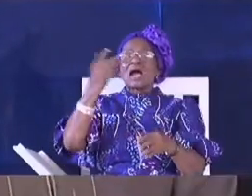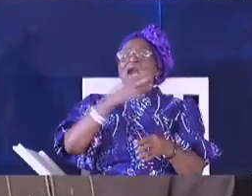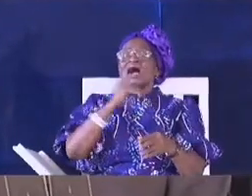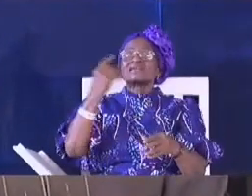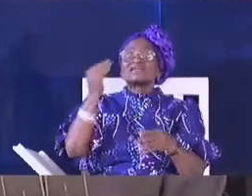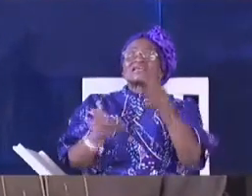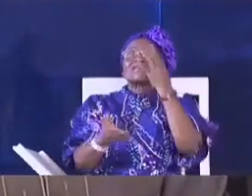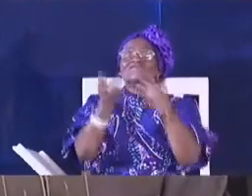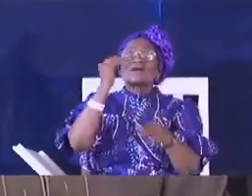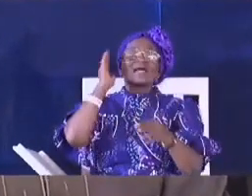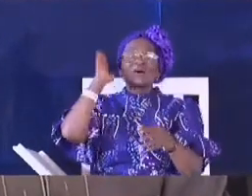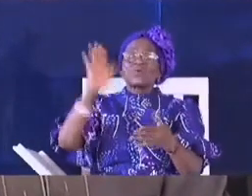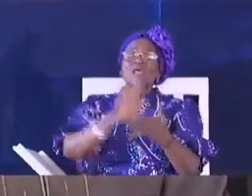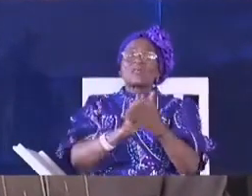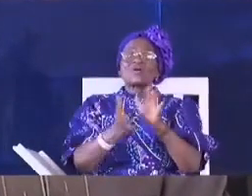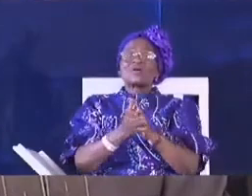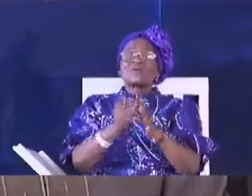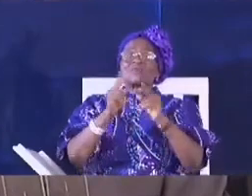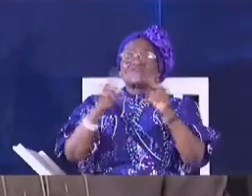big.